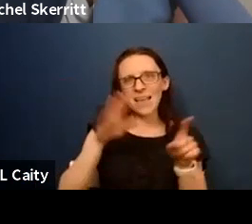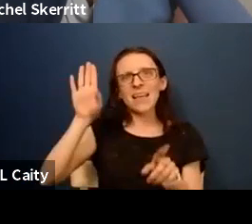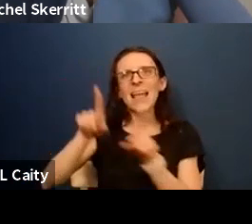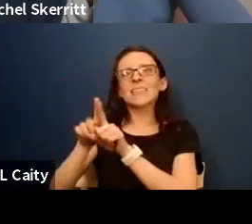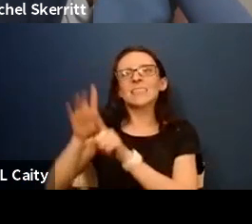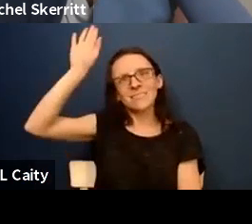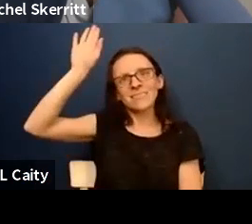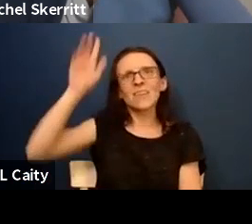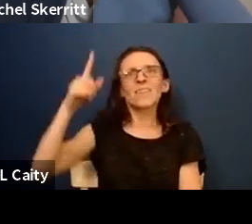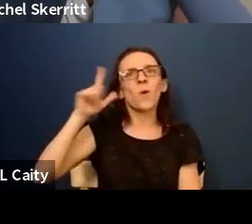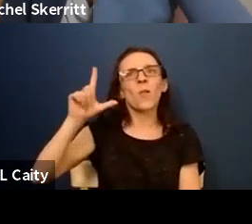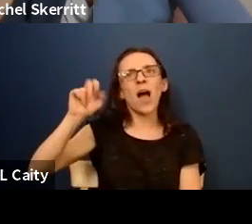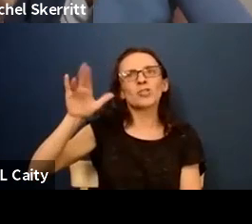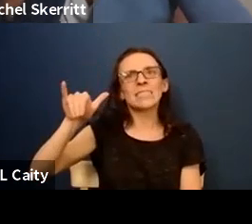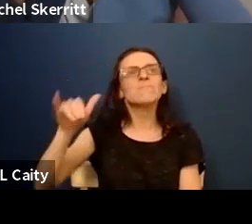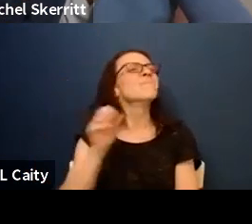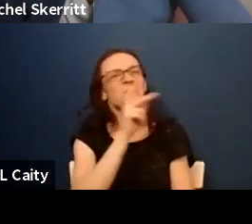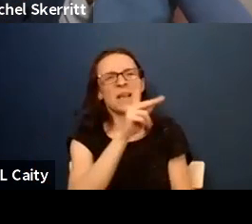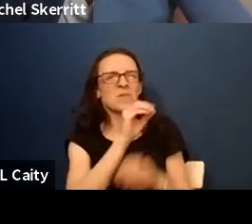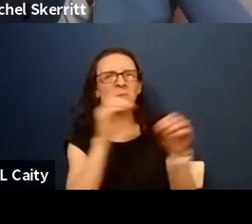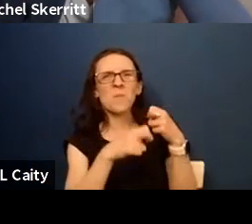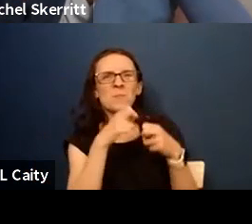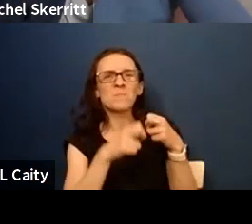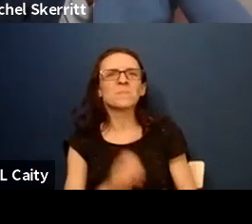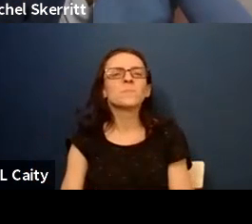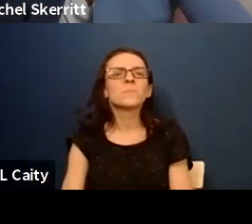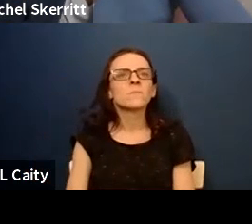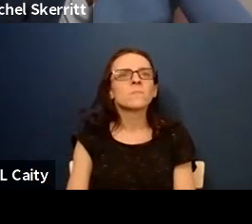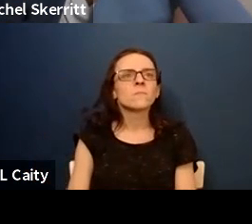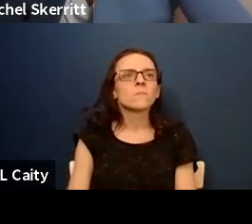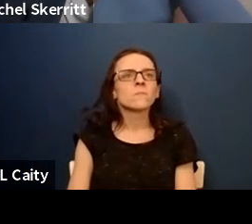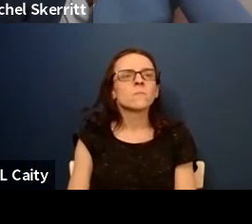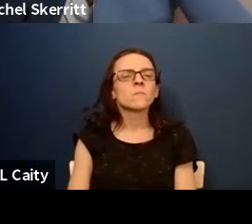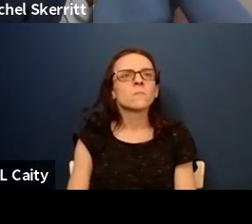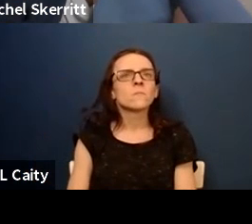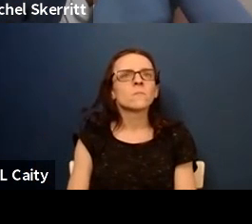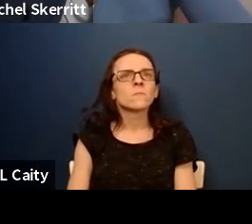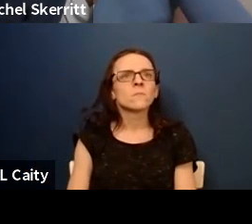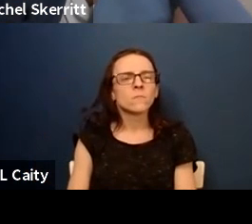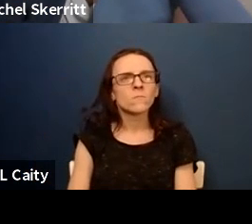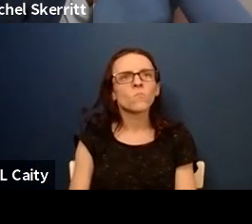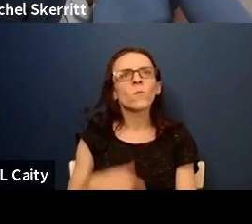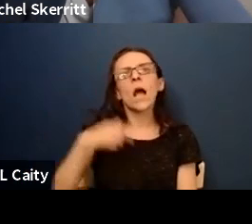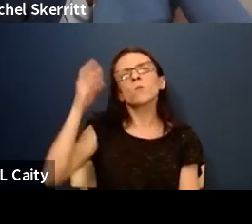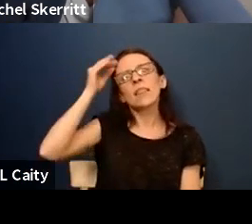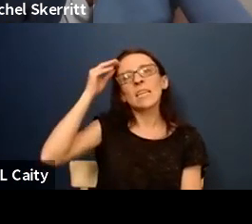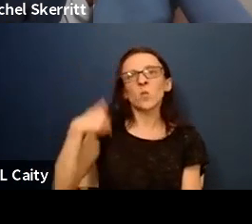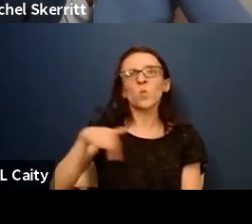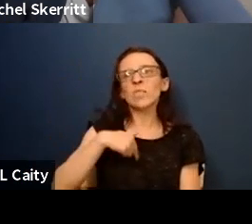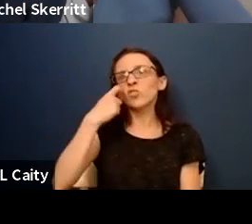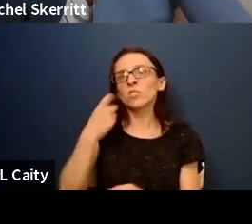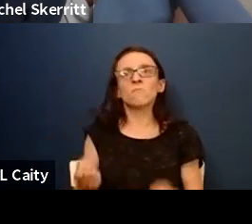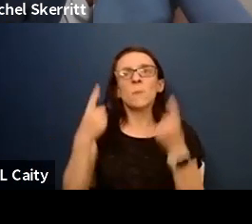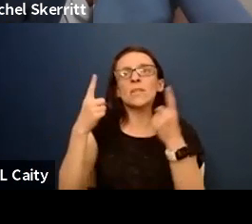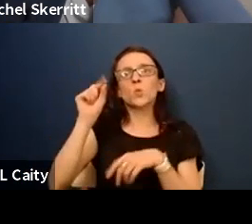the lottery. No problem. And I was thinking that since we have, as you say, we have spent 20 minutes talking about the